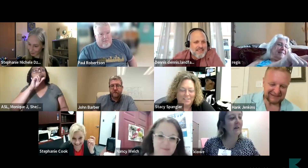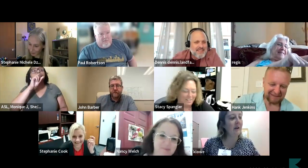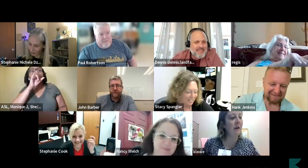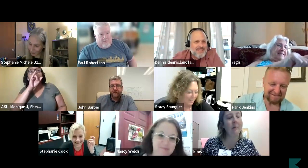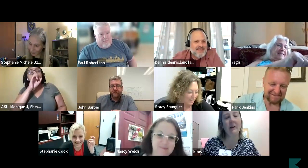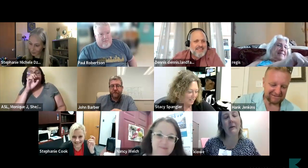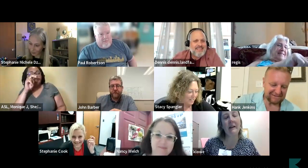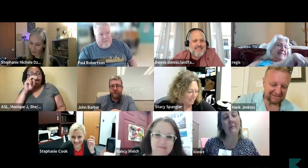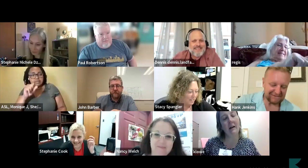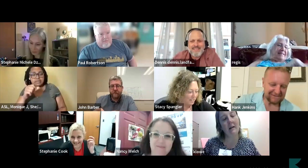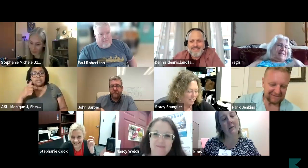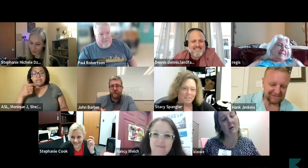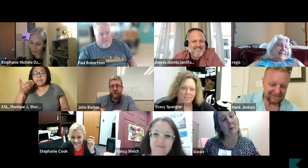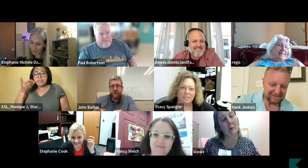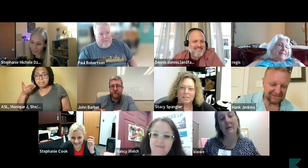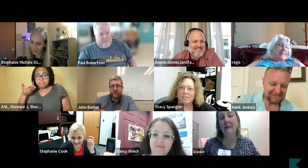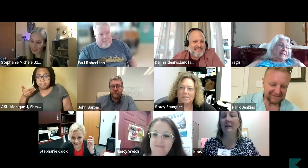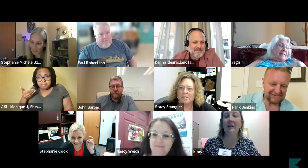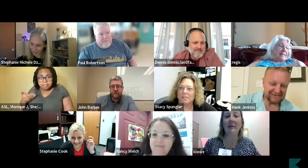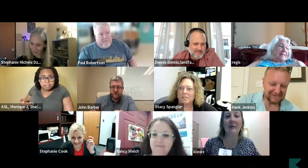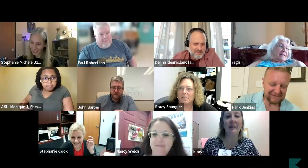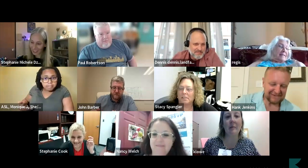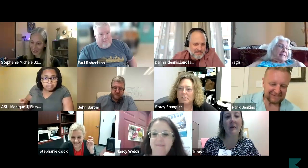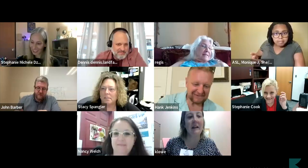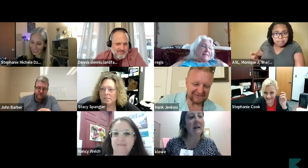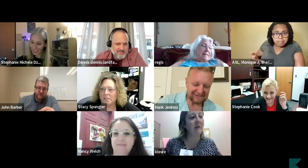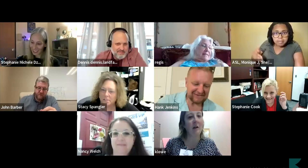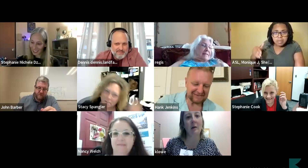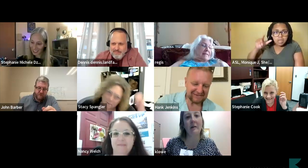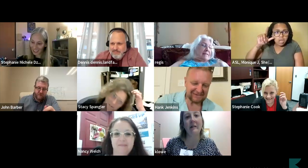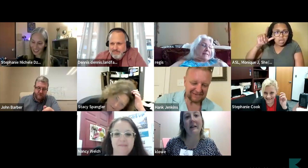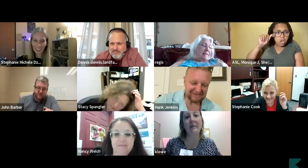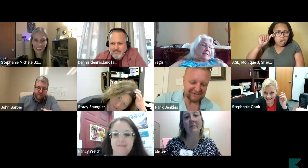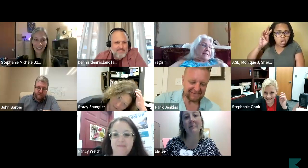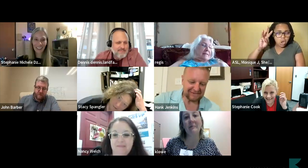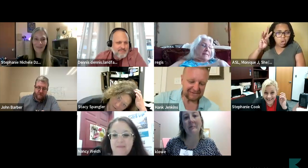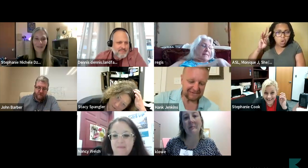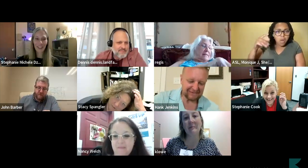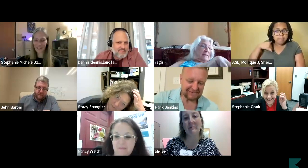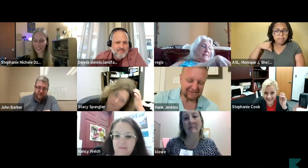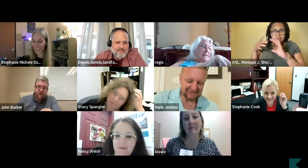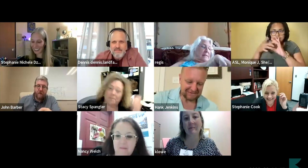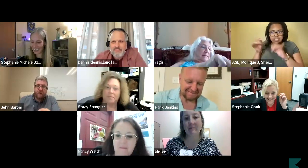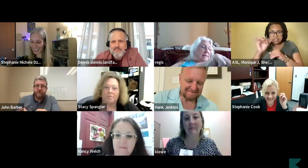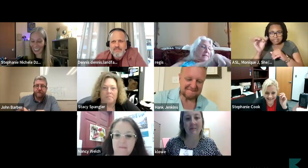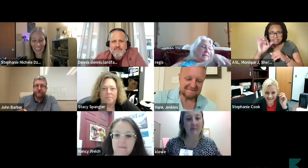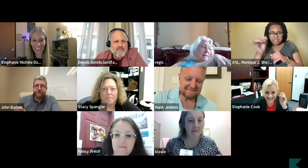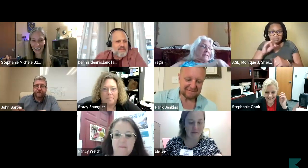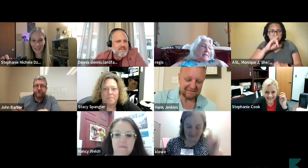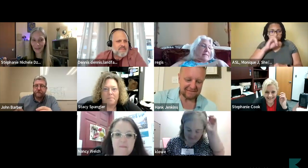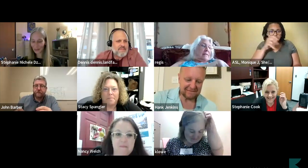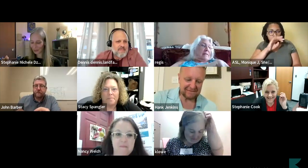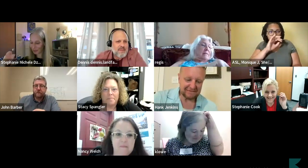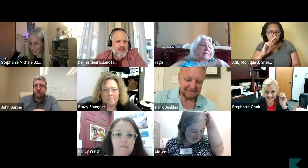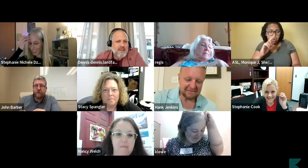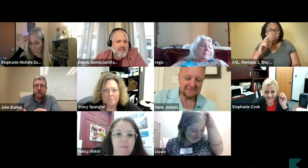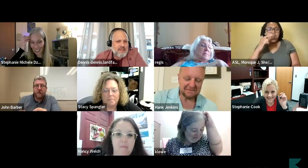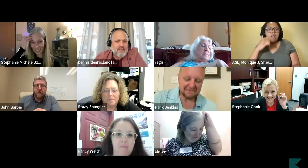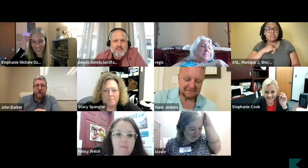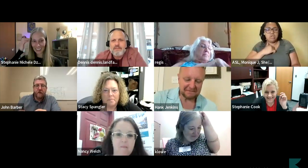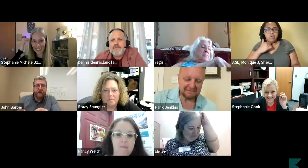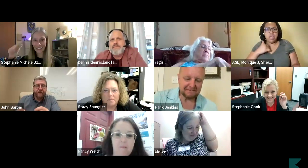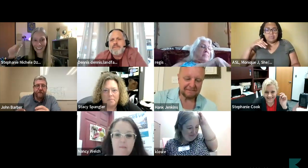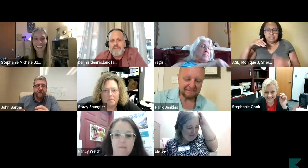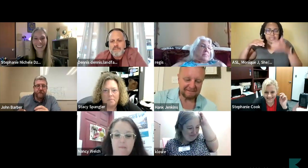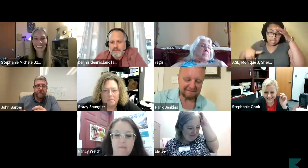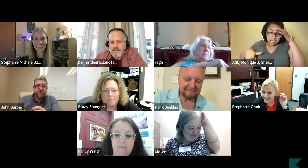This is Lo, and I'm going to piggyback off of Joel and do the same thing. Sorry I was late. Perfect. Thank you. Aquila